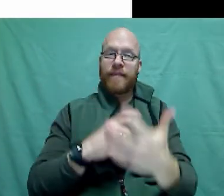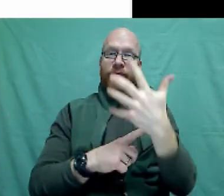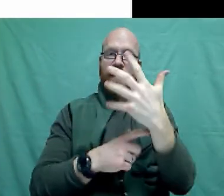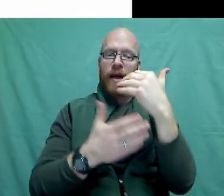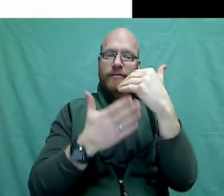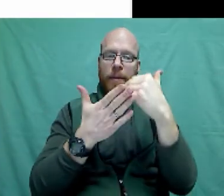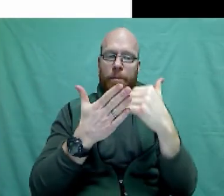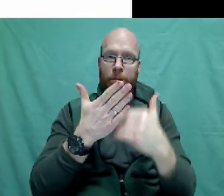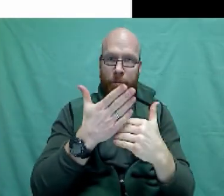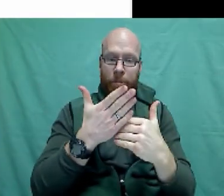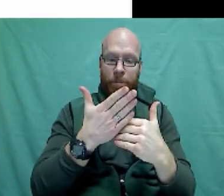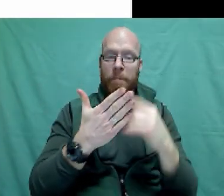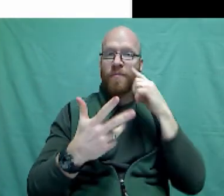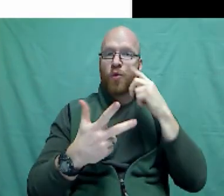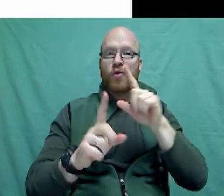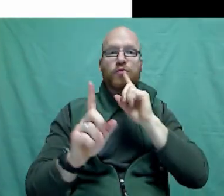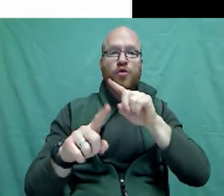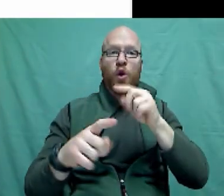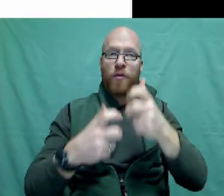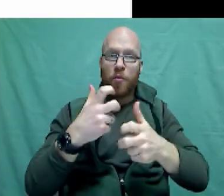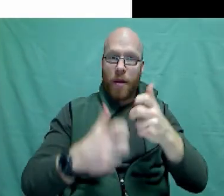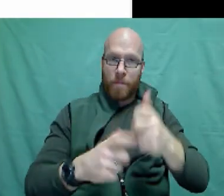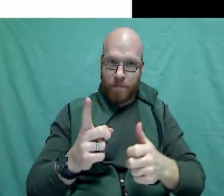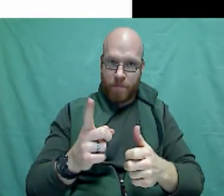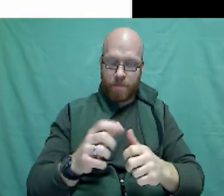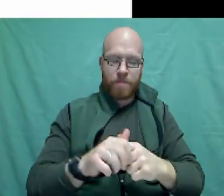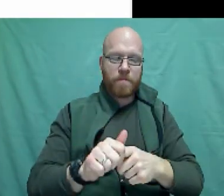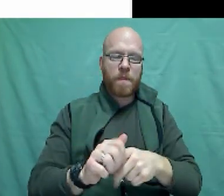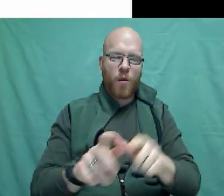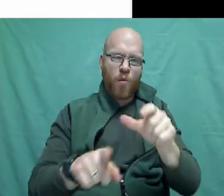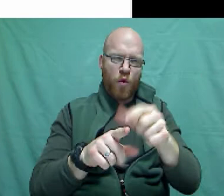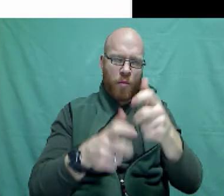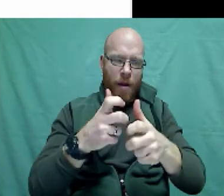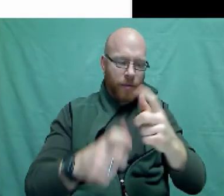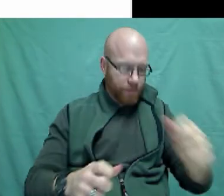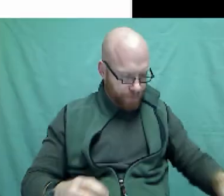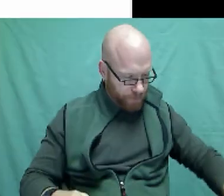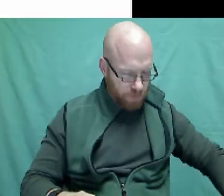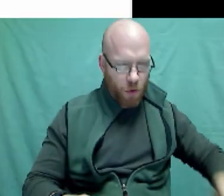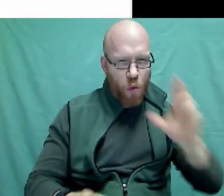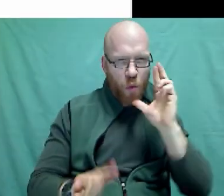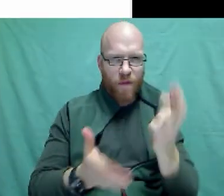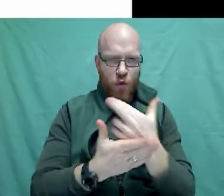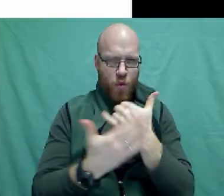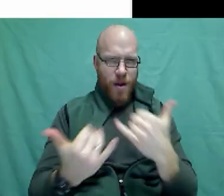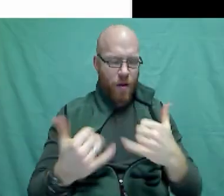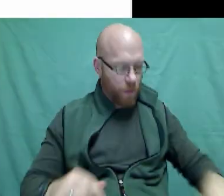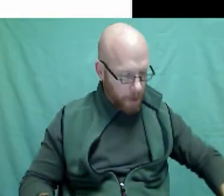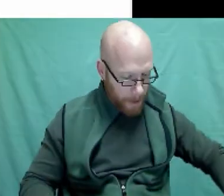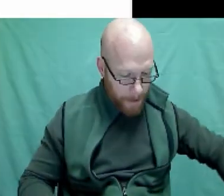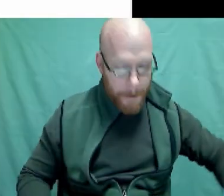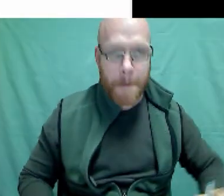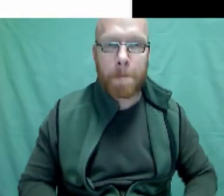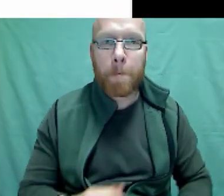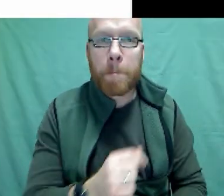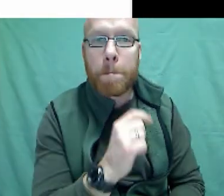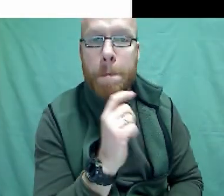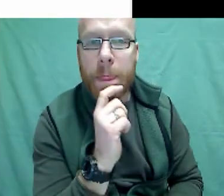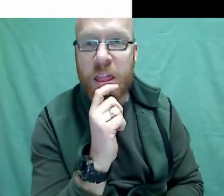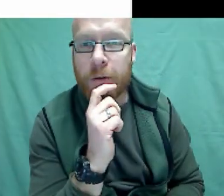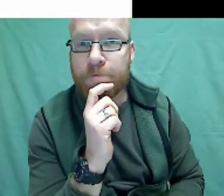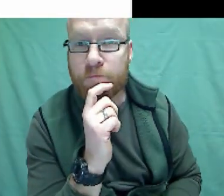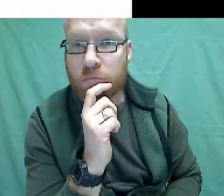In previous vlogs, I talked about 5 steps that are required or help you solve word problems. I'm going to review them now.